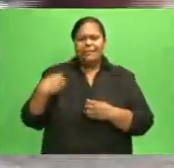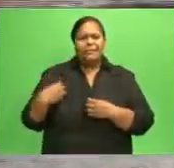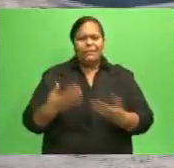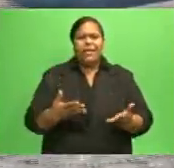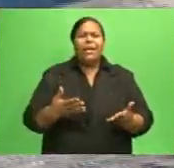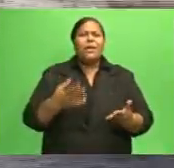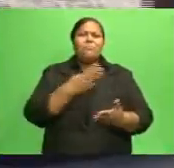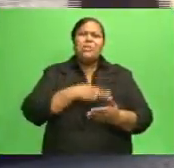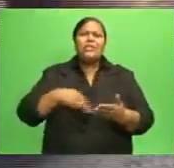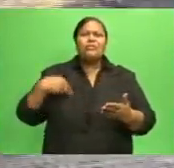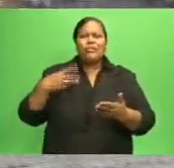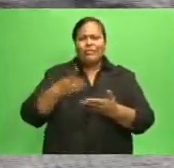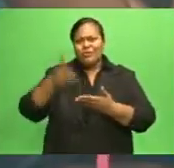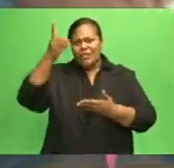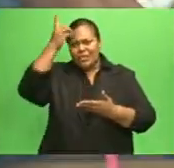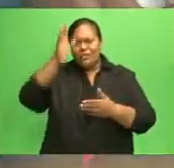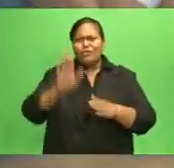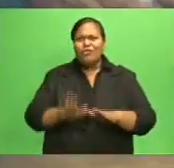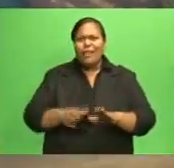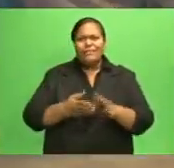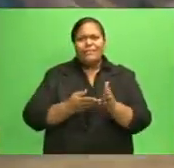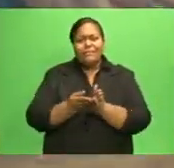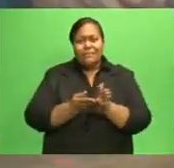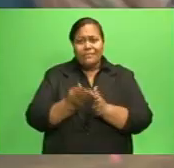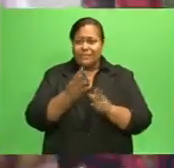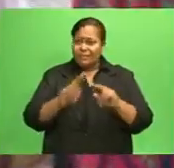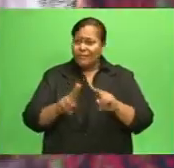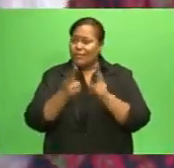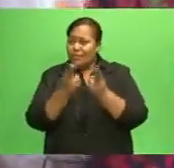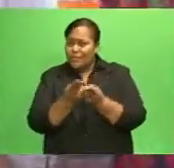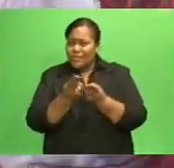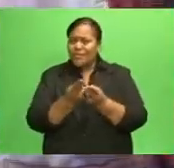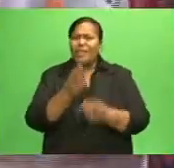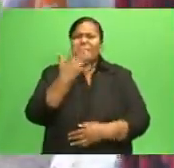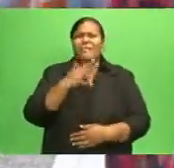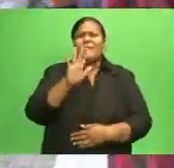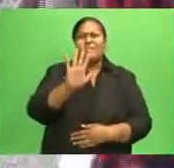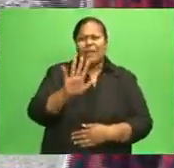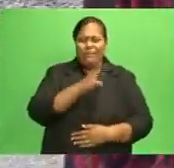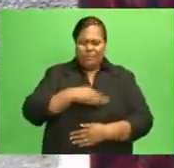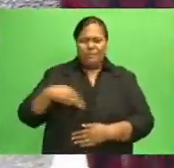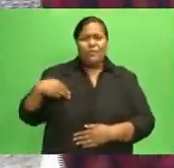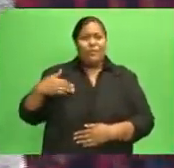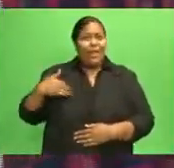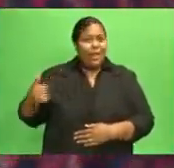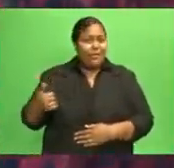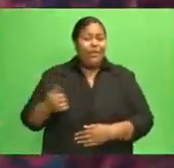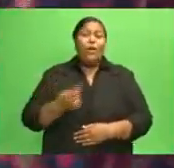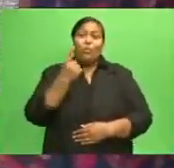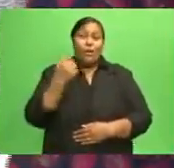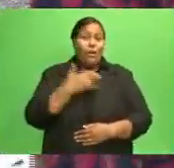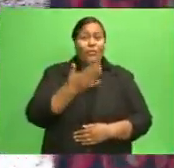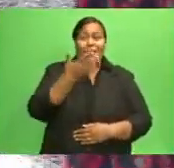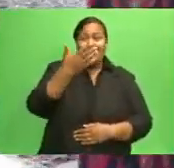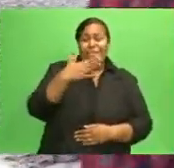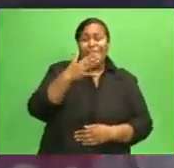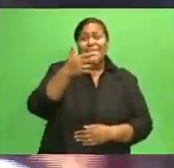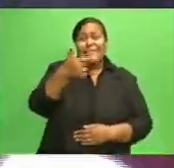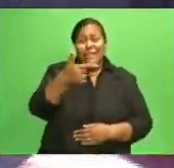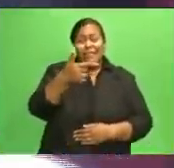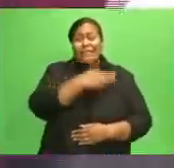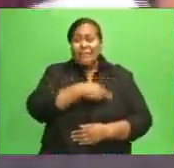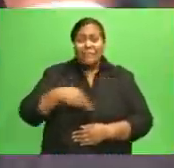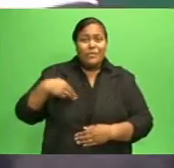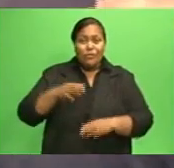the Child Services Unit, 55 cases were from the Ministry of Health, 157 cases from the Ministry